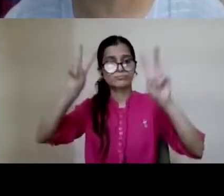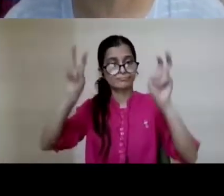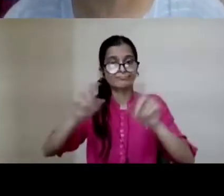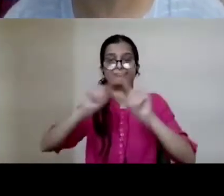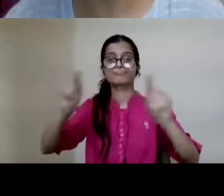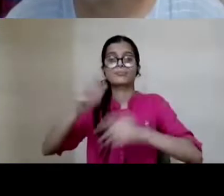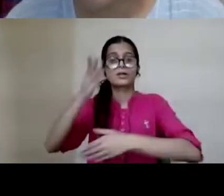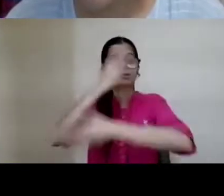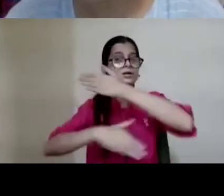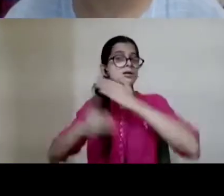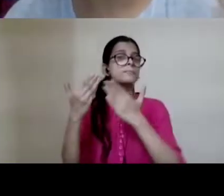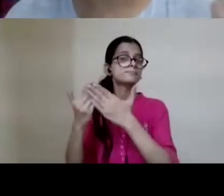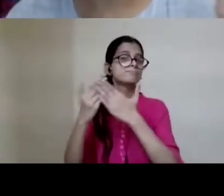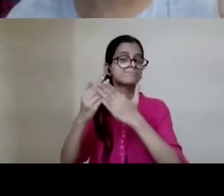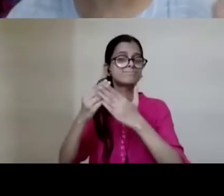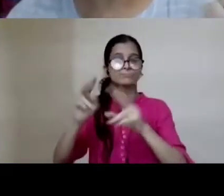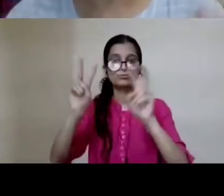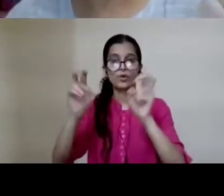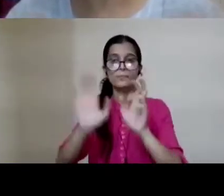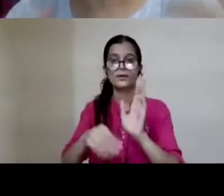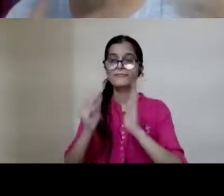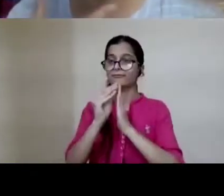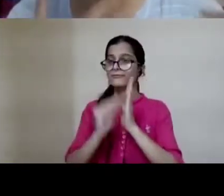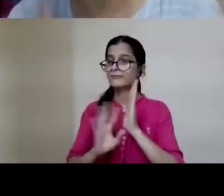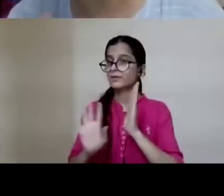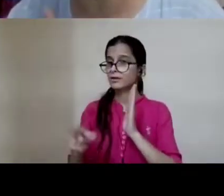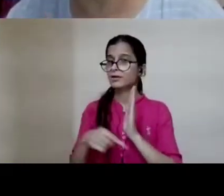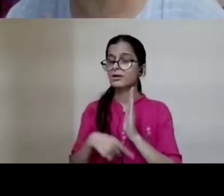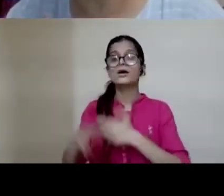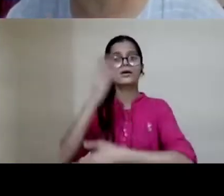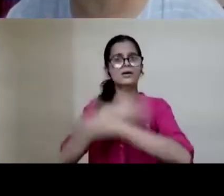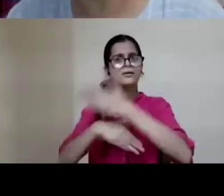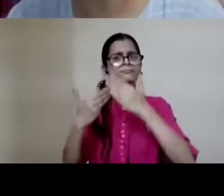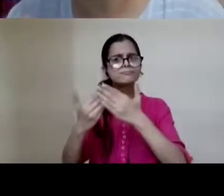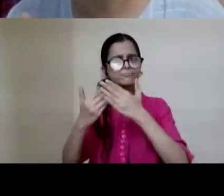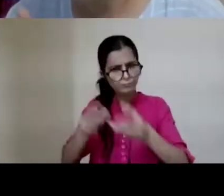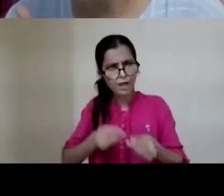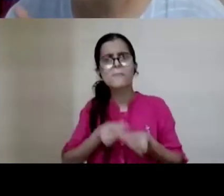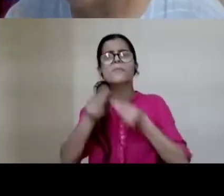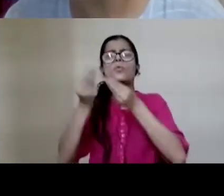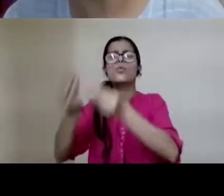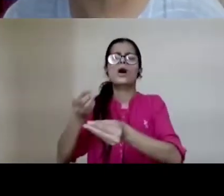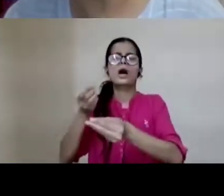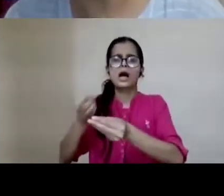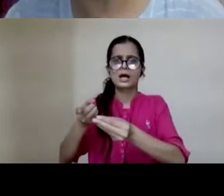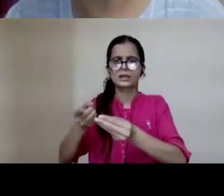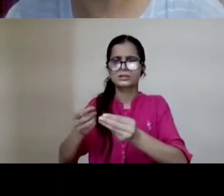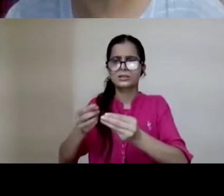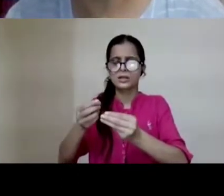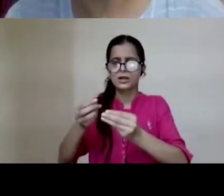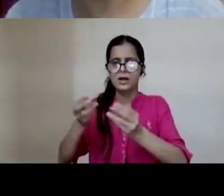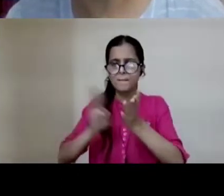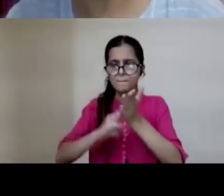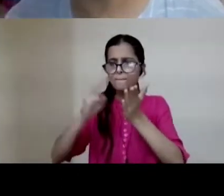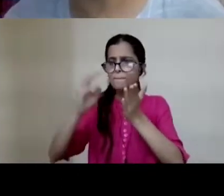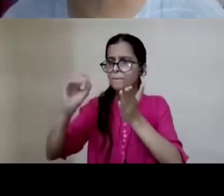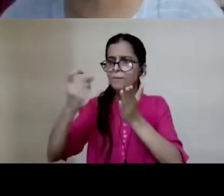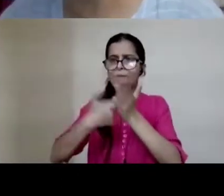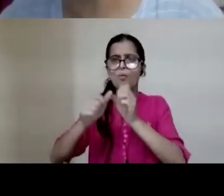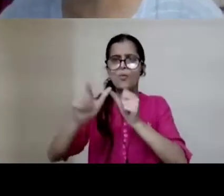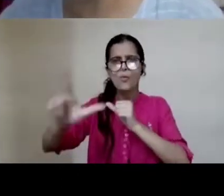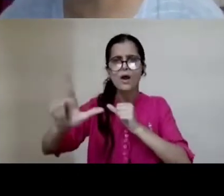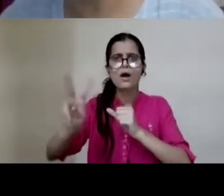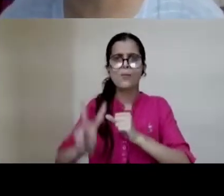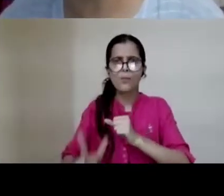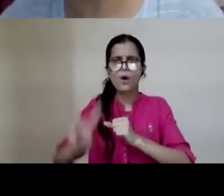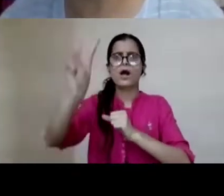studies, and especially if disability studies is going to provide that kind of moral reasoning for the sort